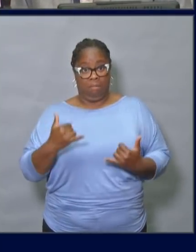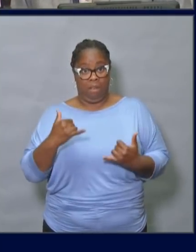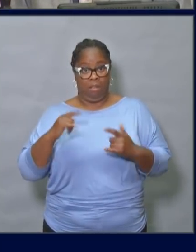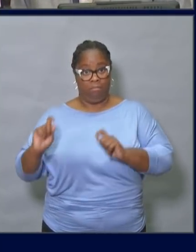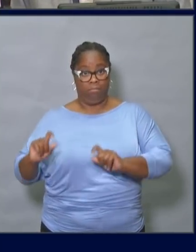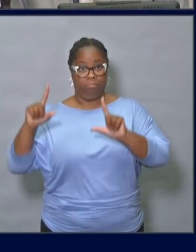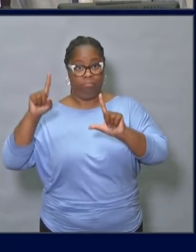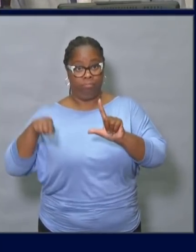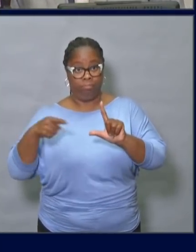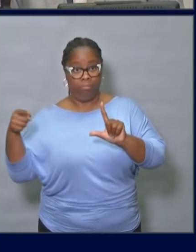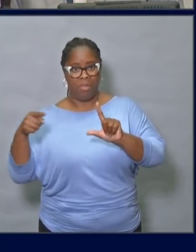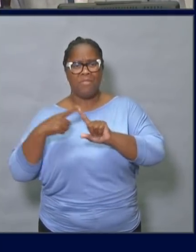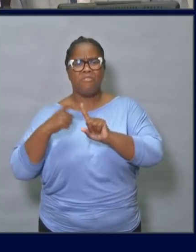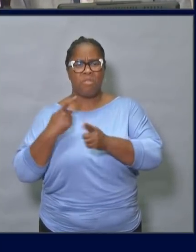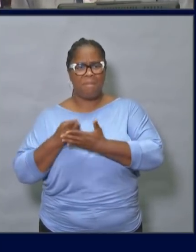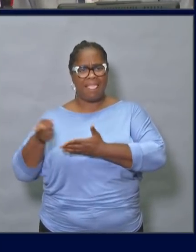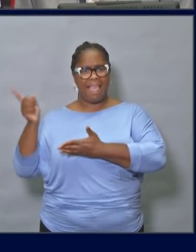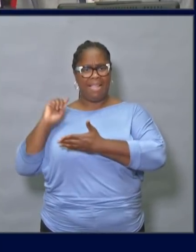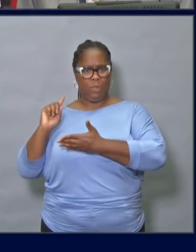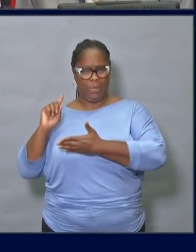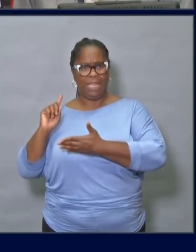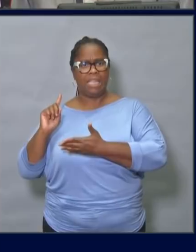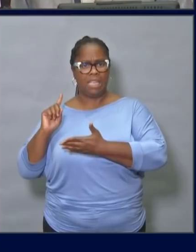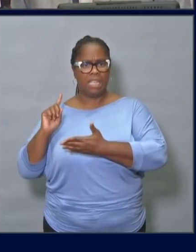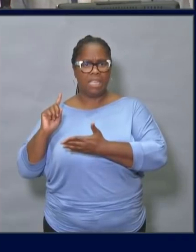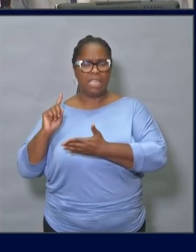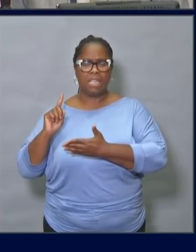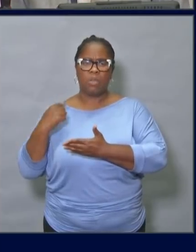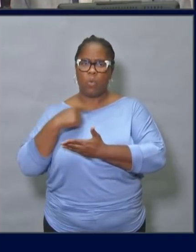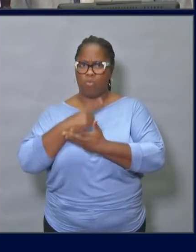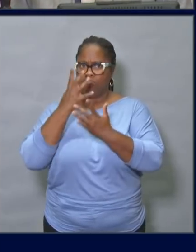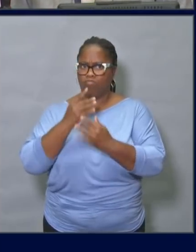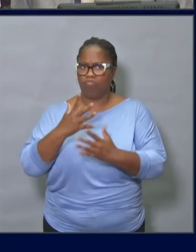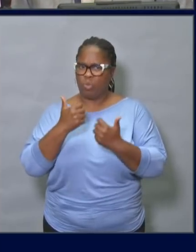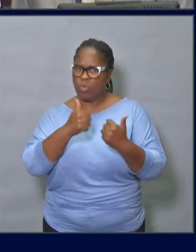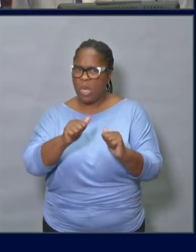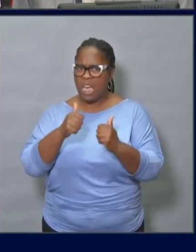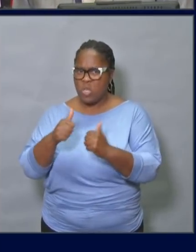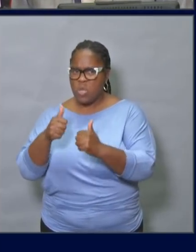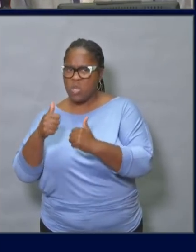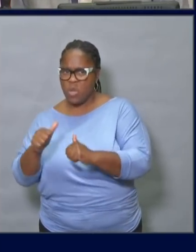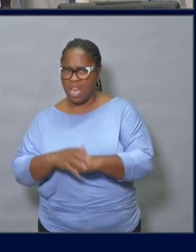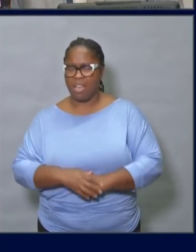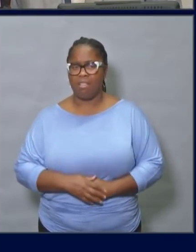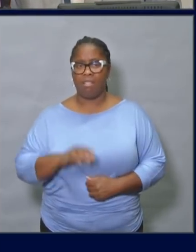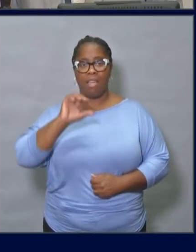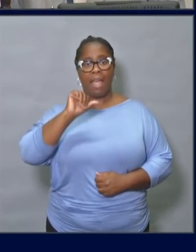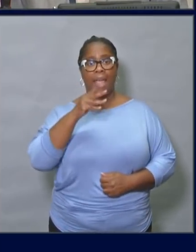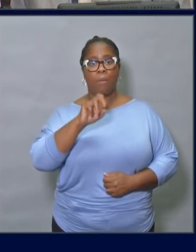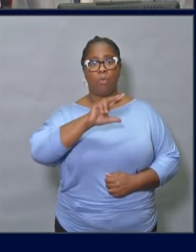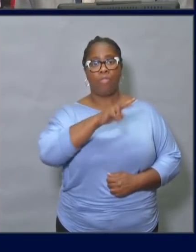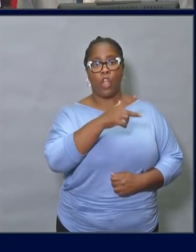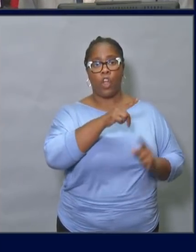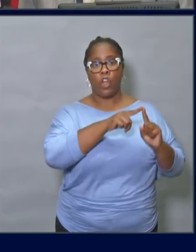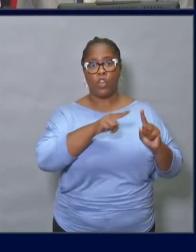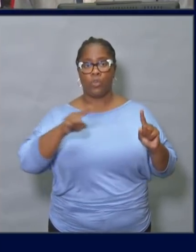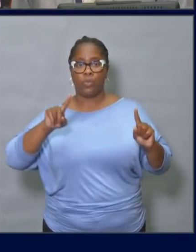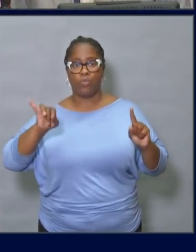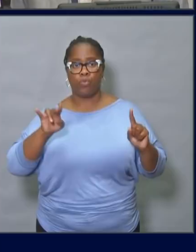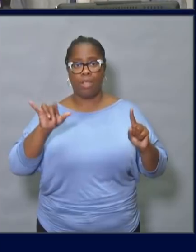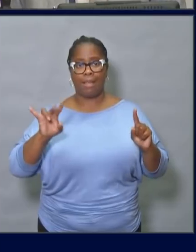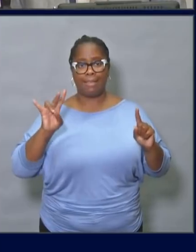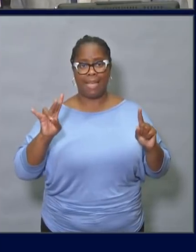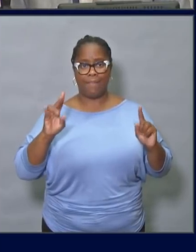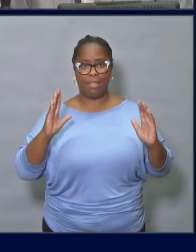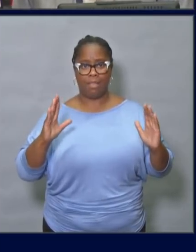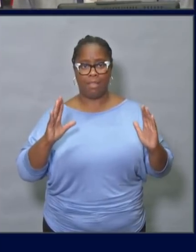each case and each contact that they name. Since April 3rd through July 7th, a total of